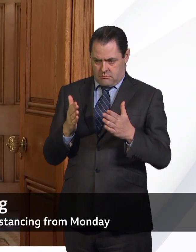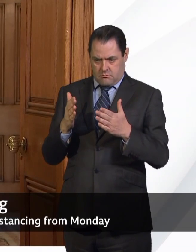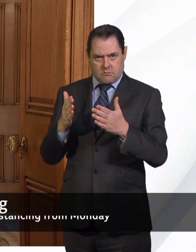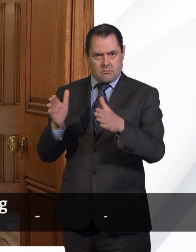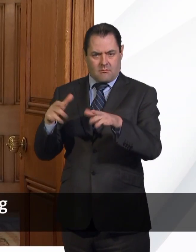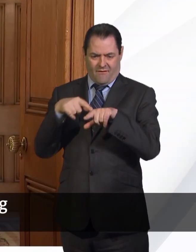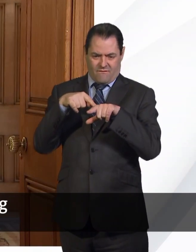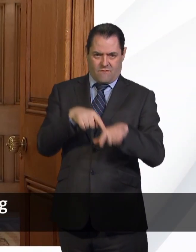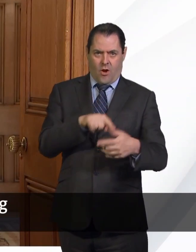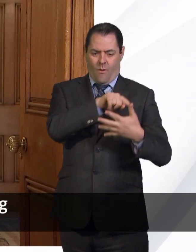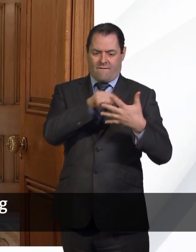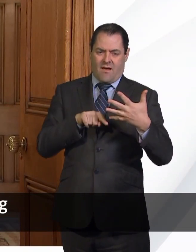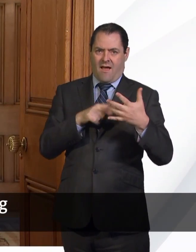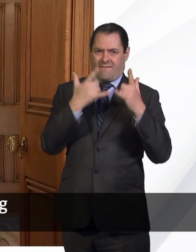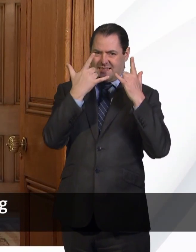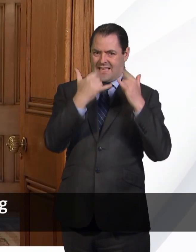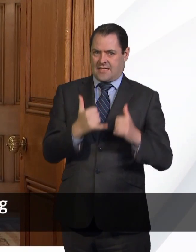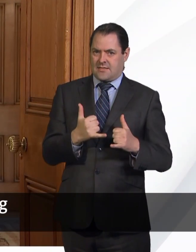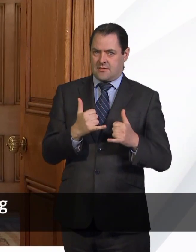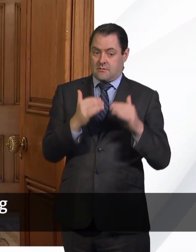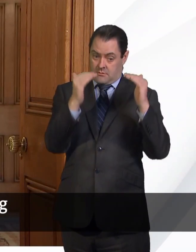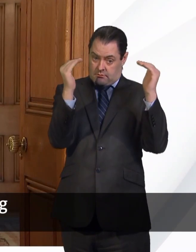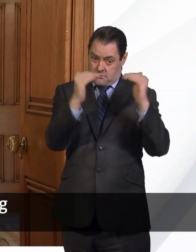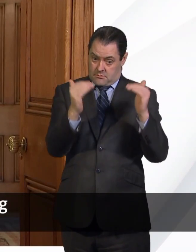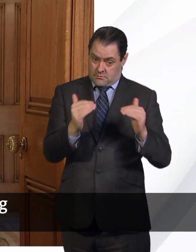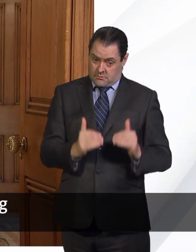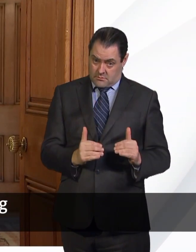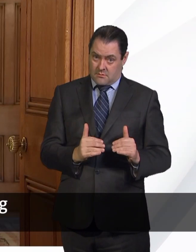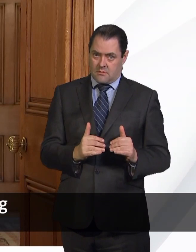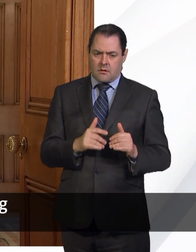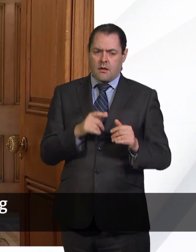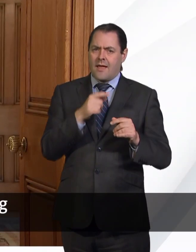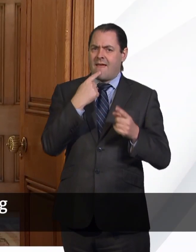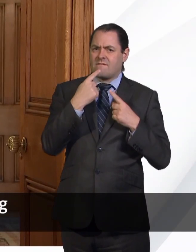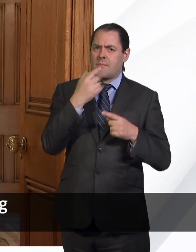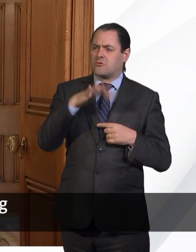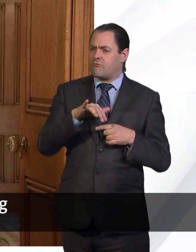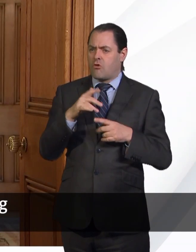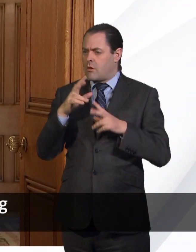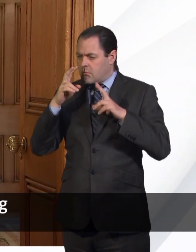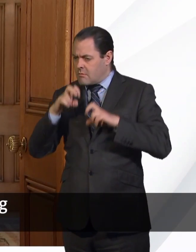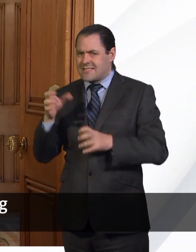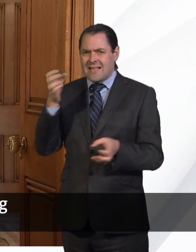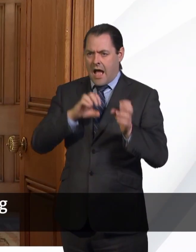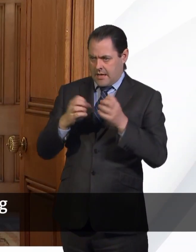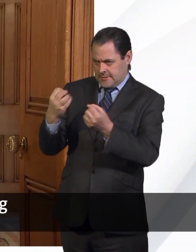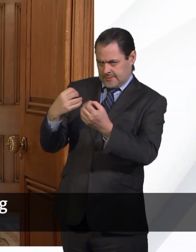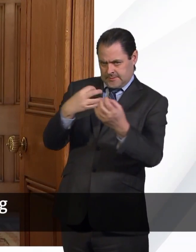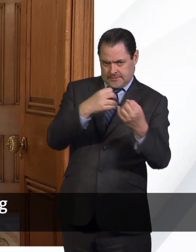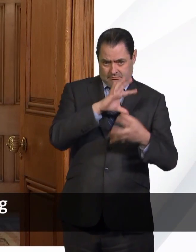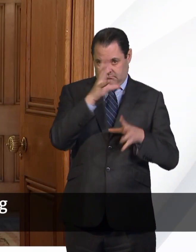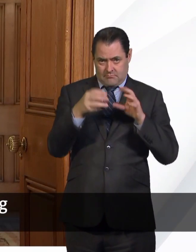conditional. They are conditional on all the data and all the scientific advice. And it is